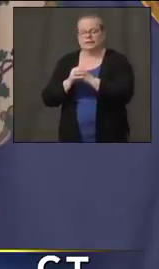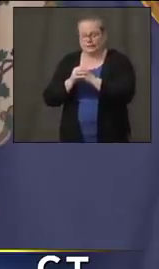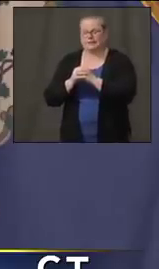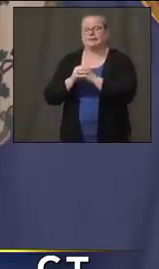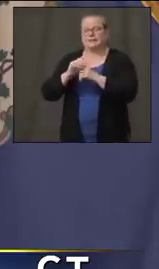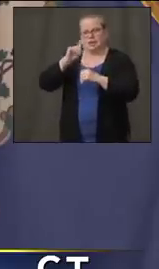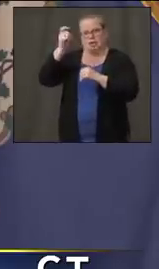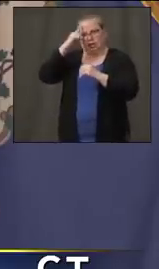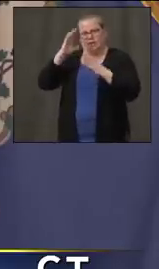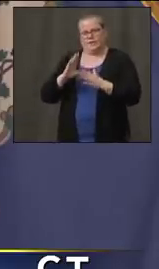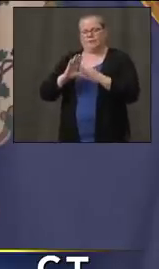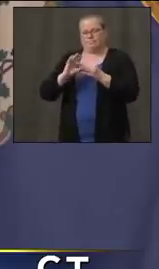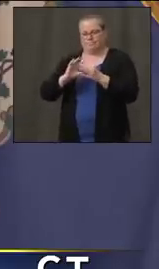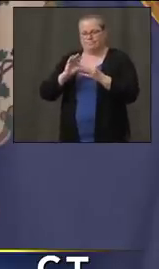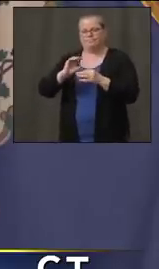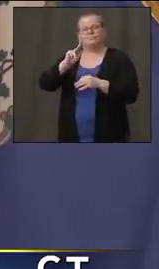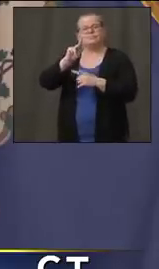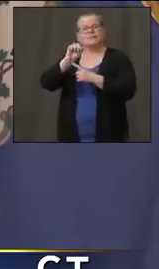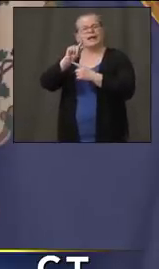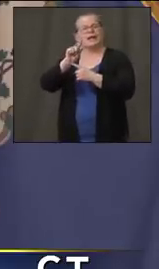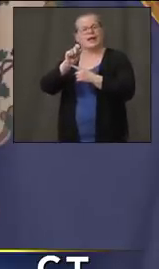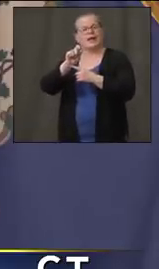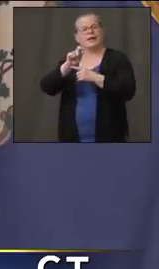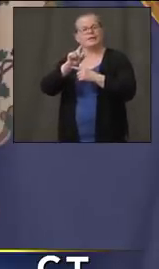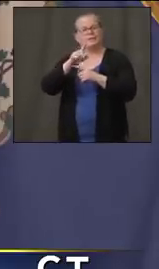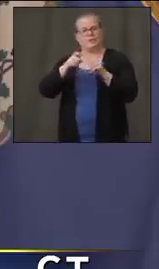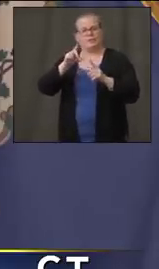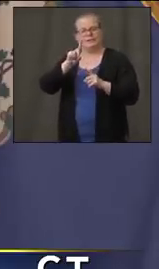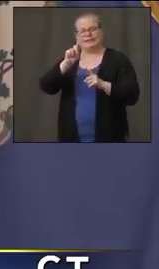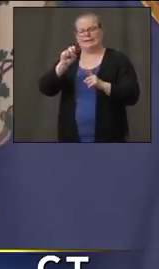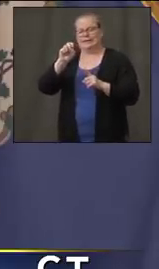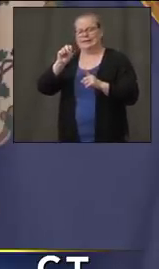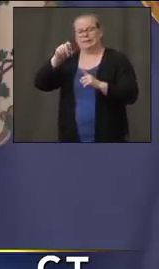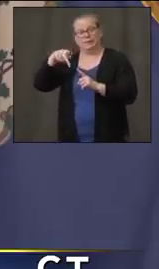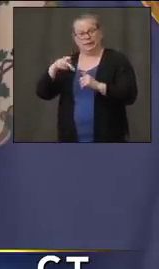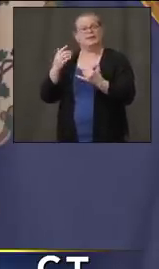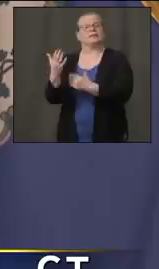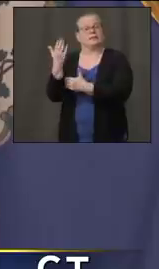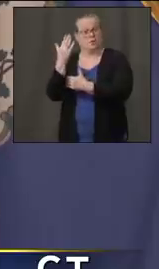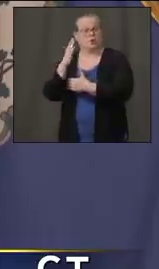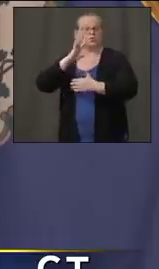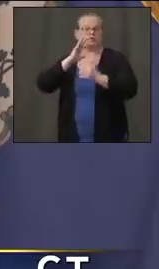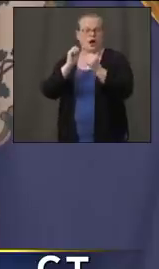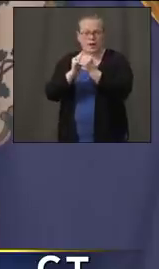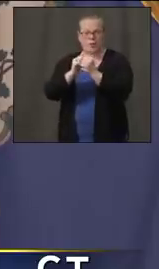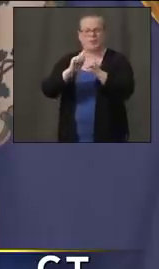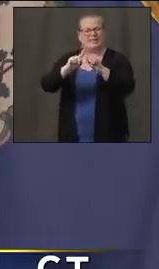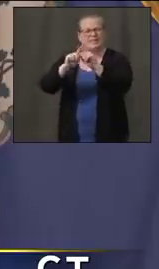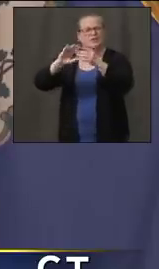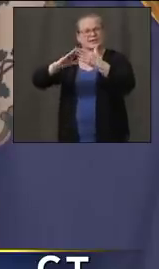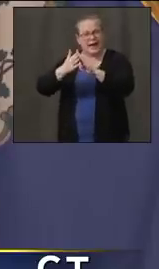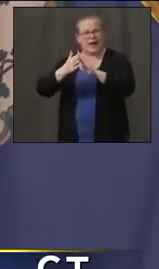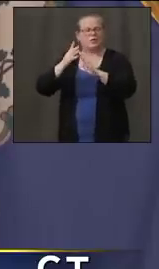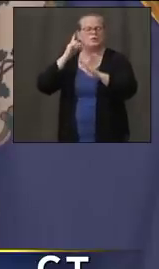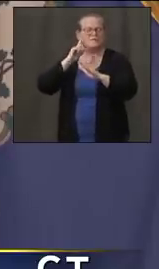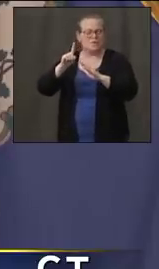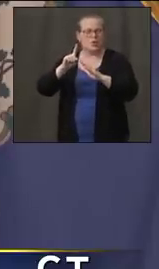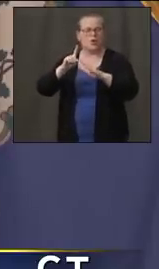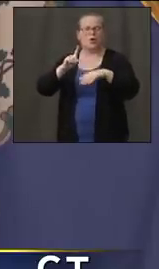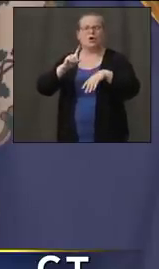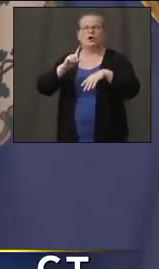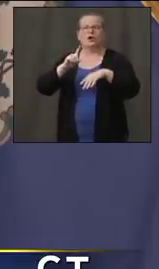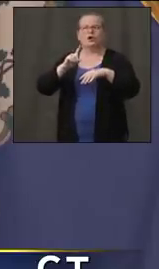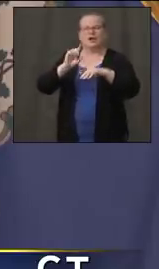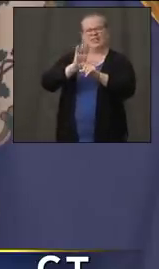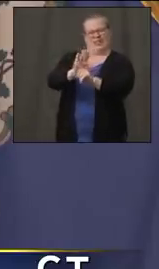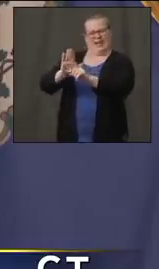specifically about municipal beaches, municipal parks, obviously, we know what we're doing with our state beaches and state